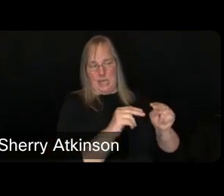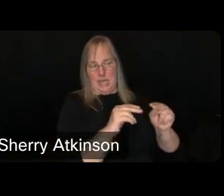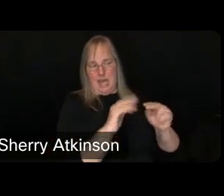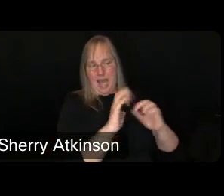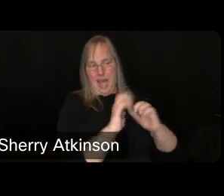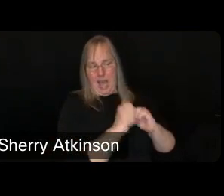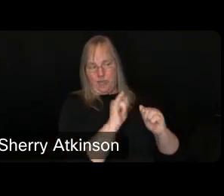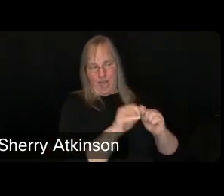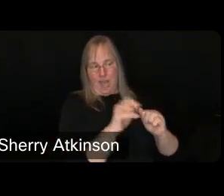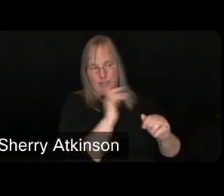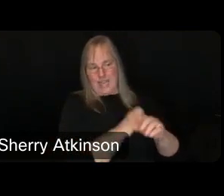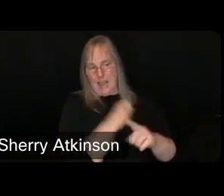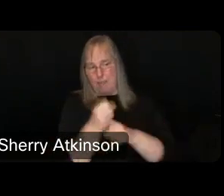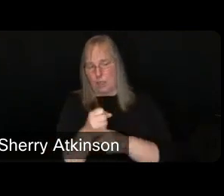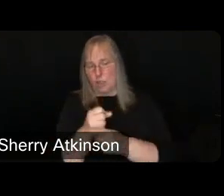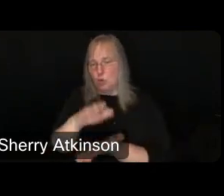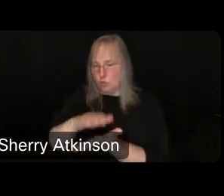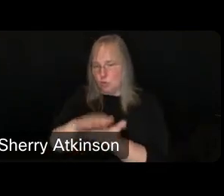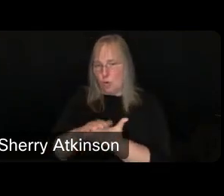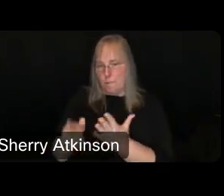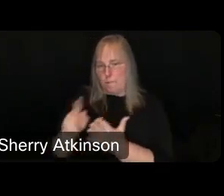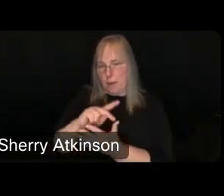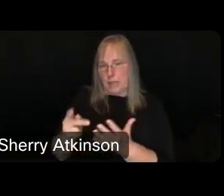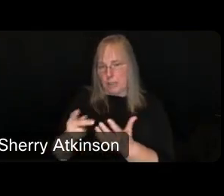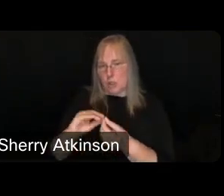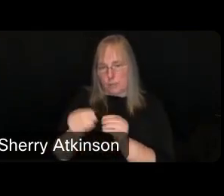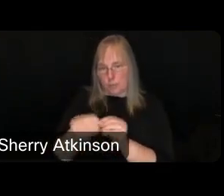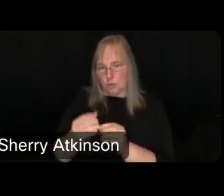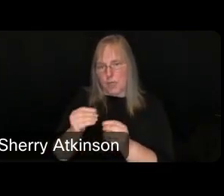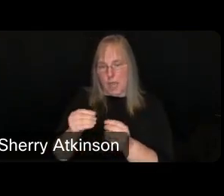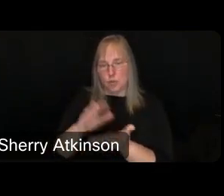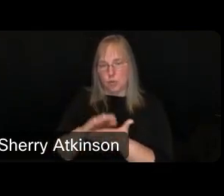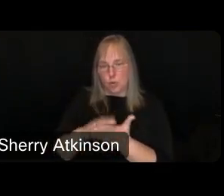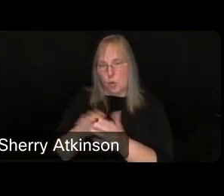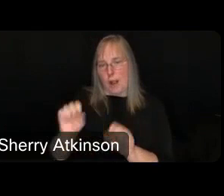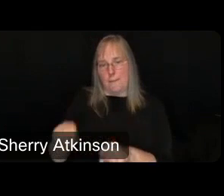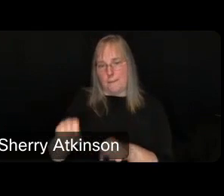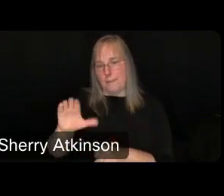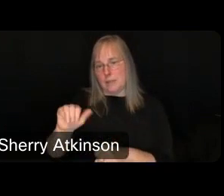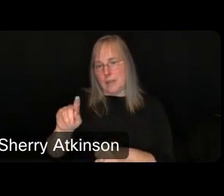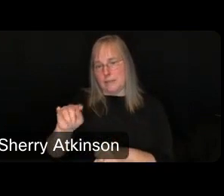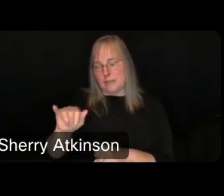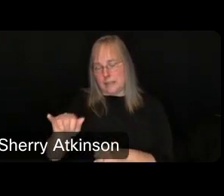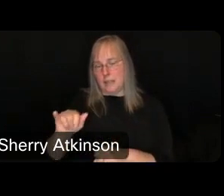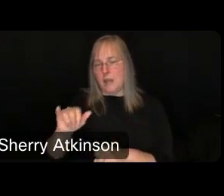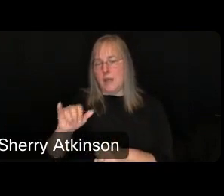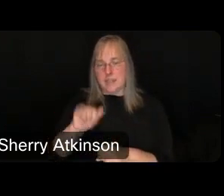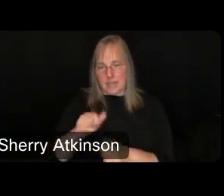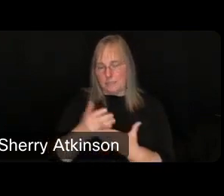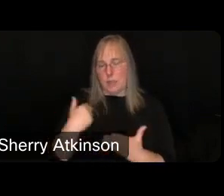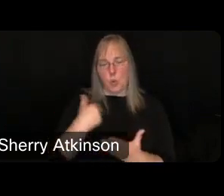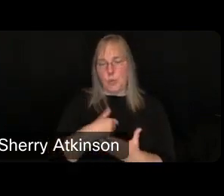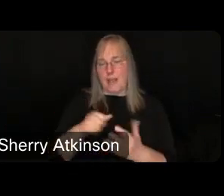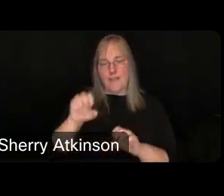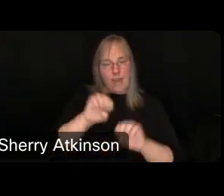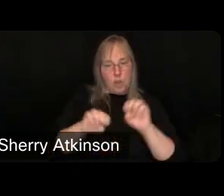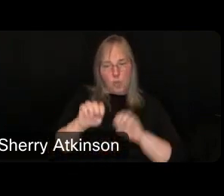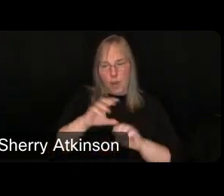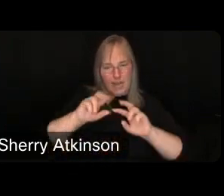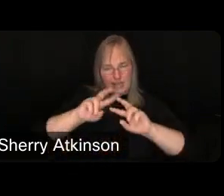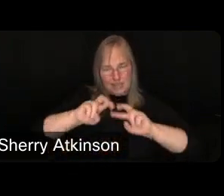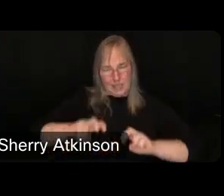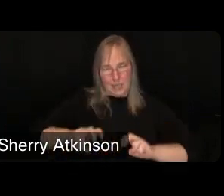school population and school capacity? So that's all something that we're going to have to kind of evaluate and dig in a bit more.